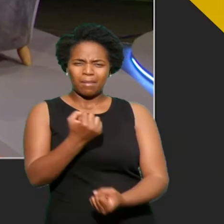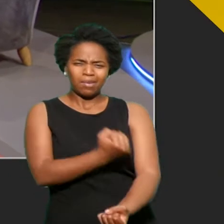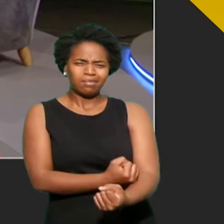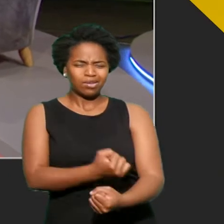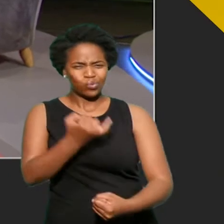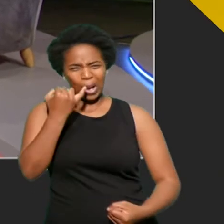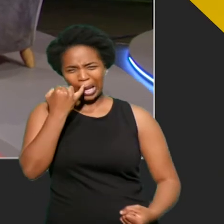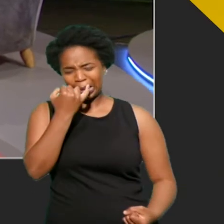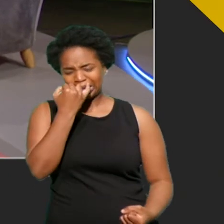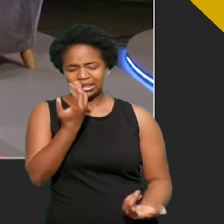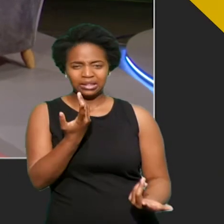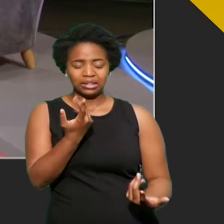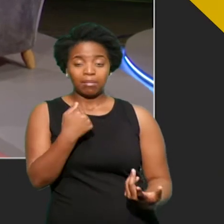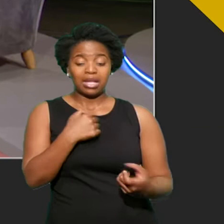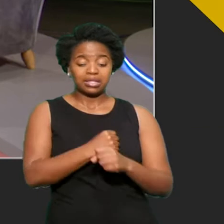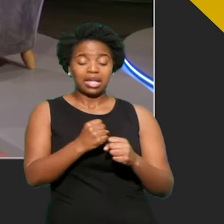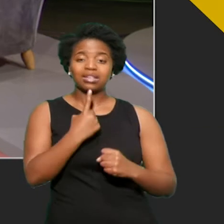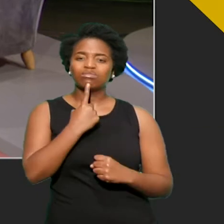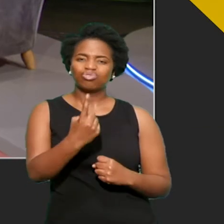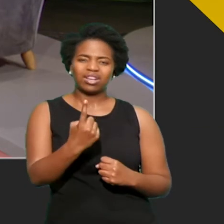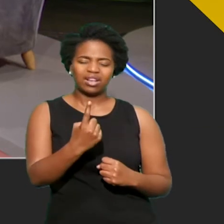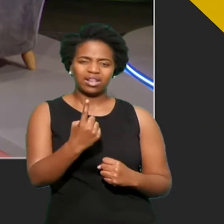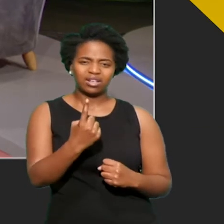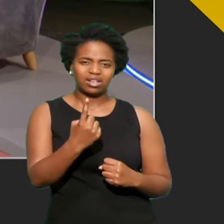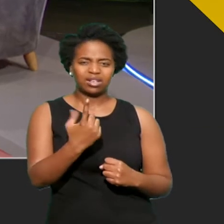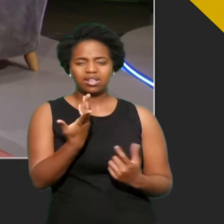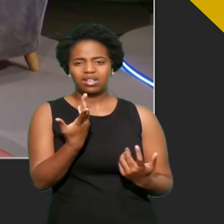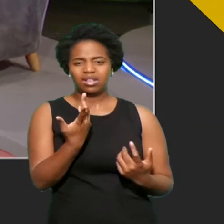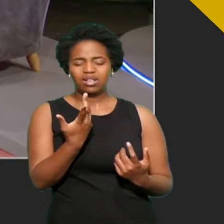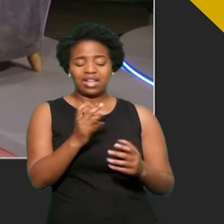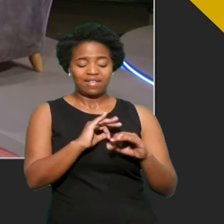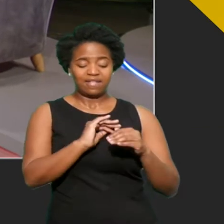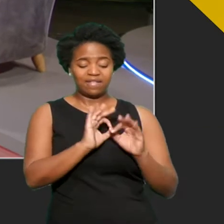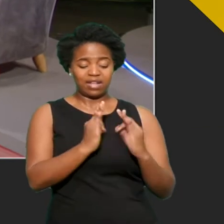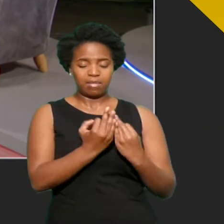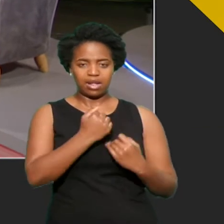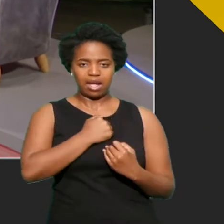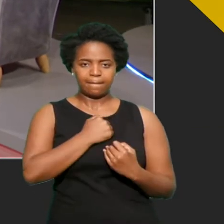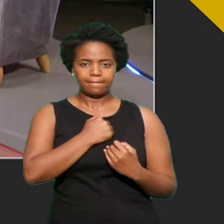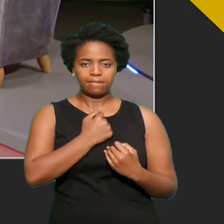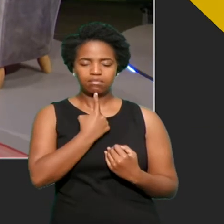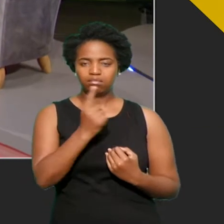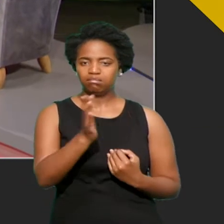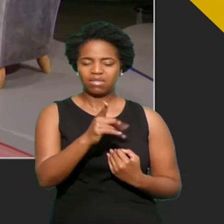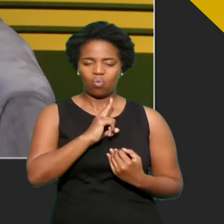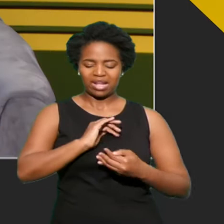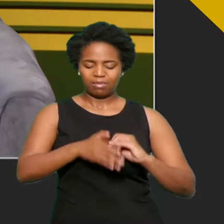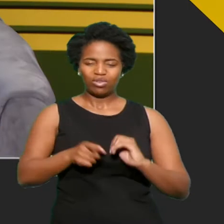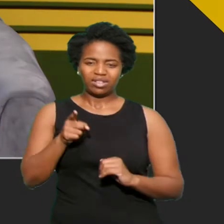family doesn't know because ngiyam protect ngokuthi ngiyamthanda. Yeah. Kodwa nakhona isaqhubeka still like